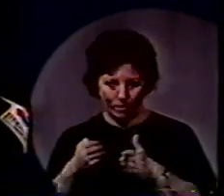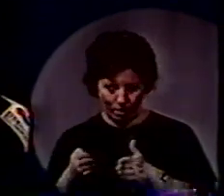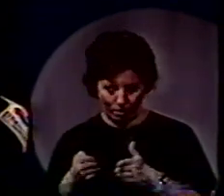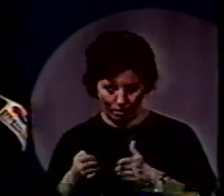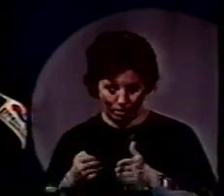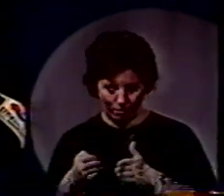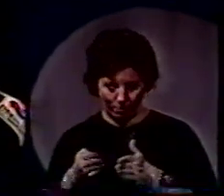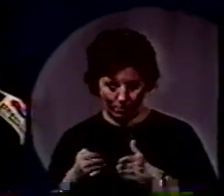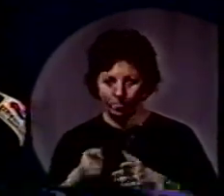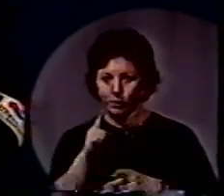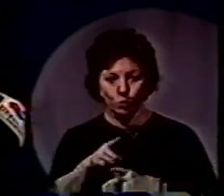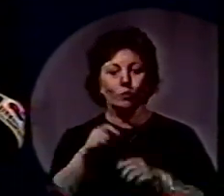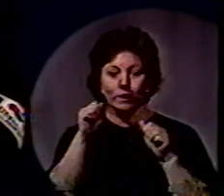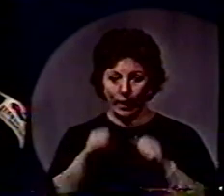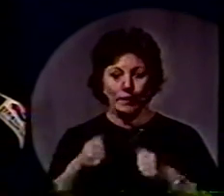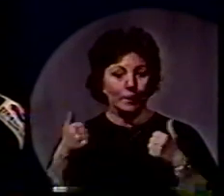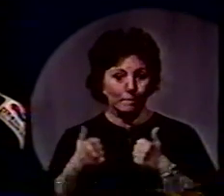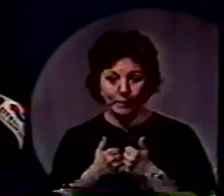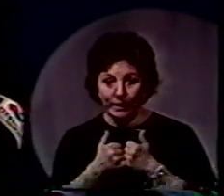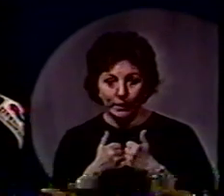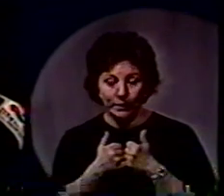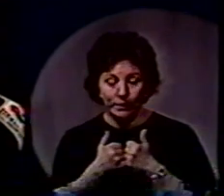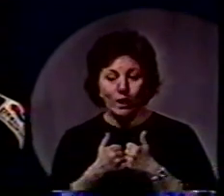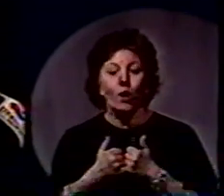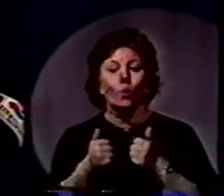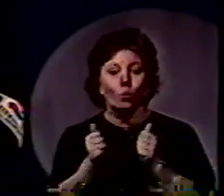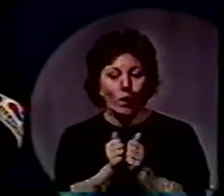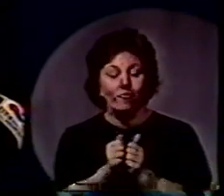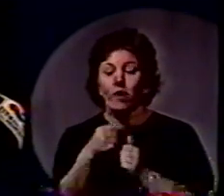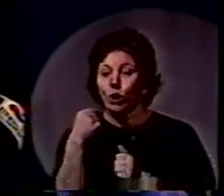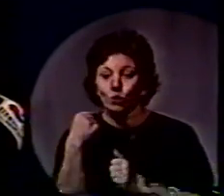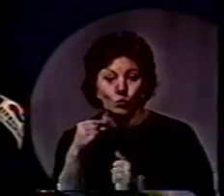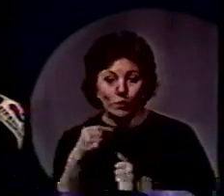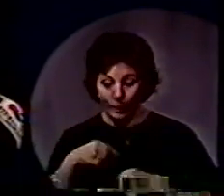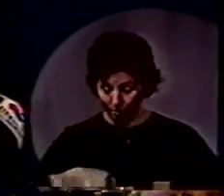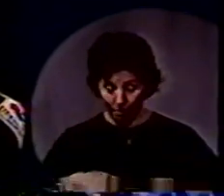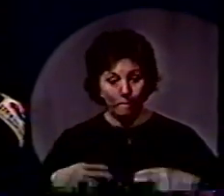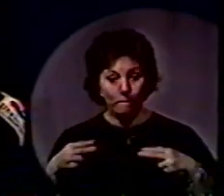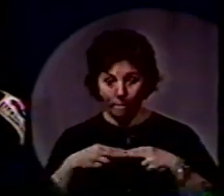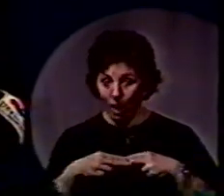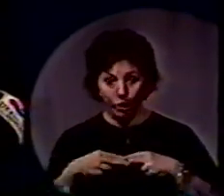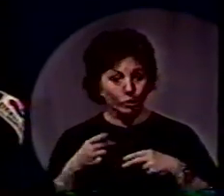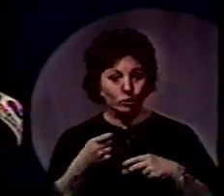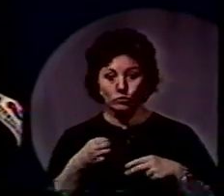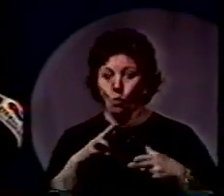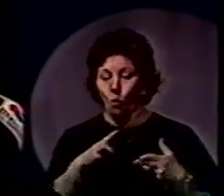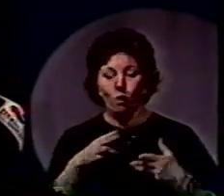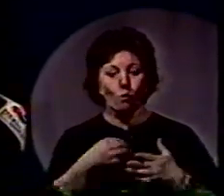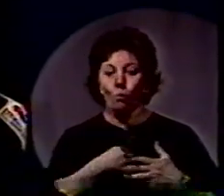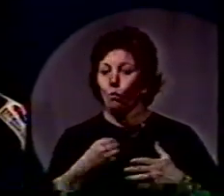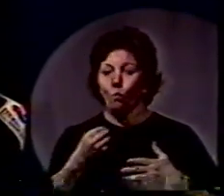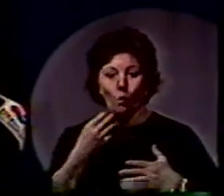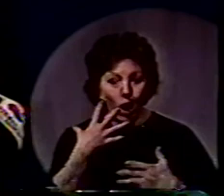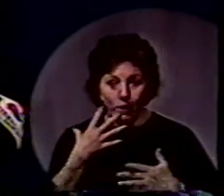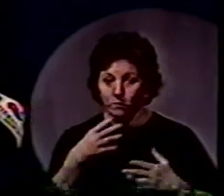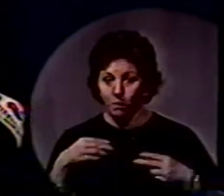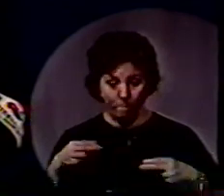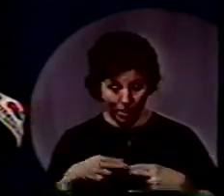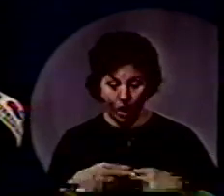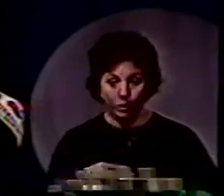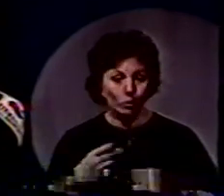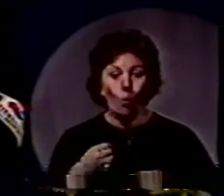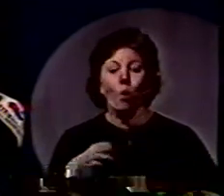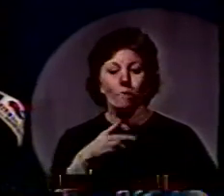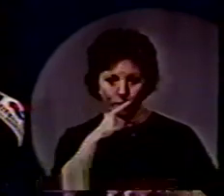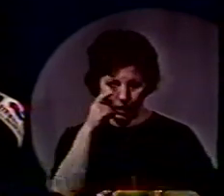compete. In fact, there is an international organization called International Gay Lesbian Martial Arts Association. Mm. And they're going to hold